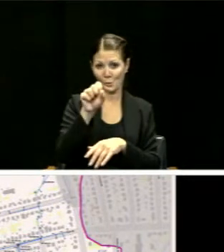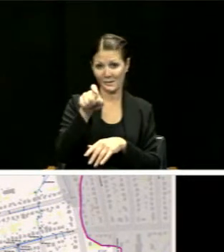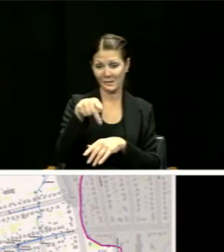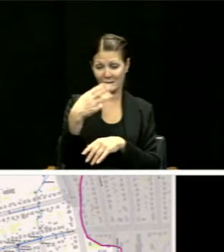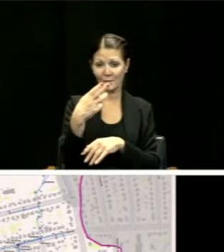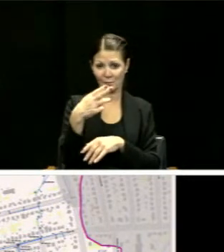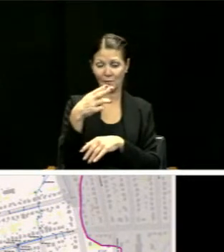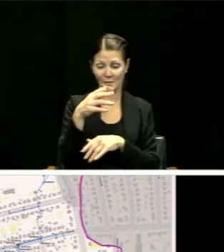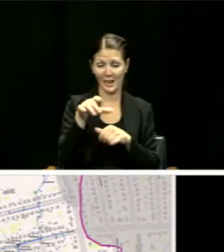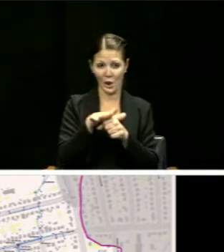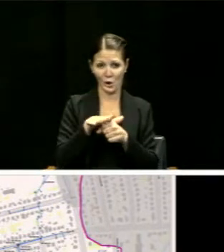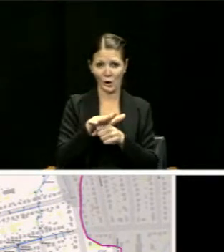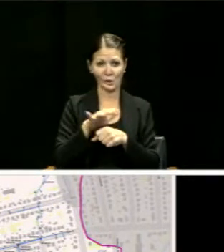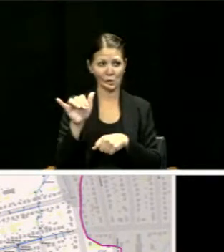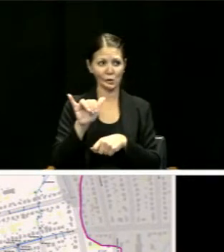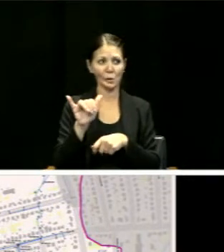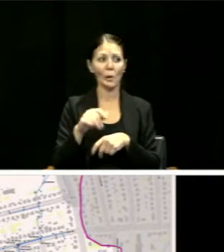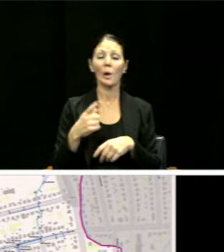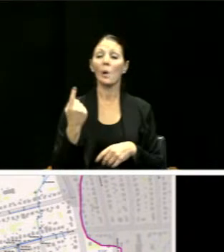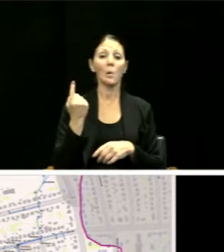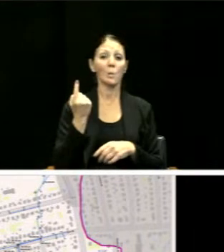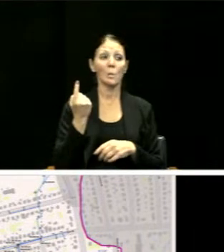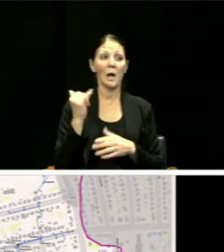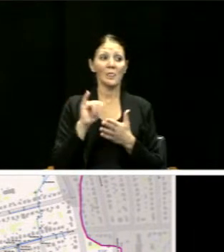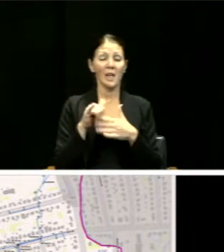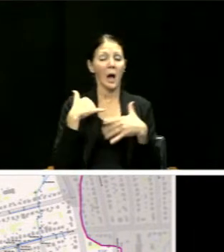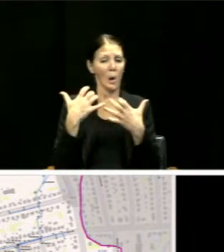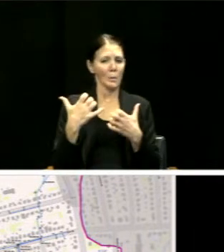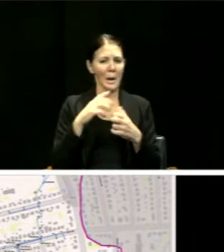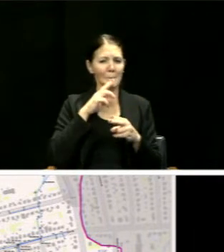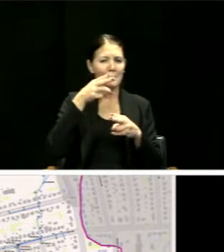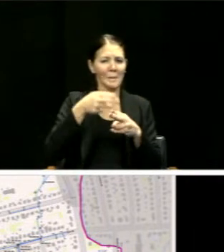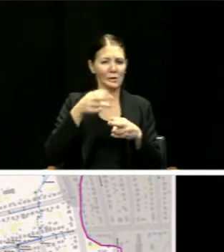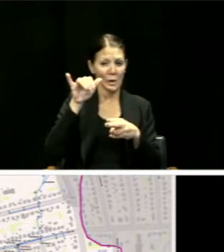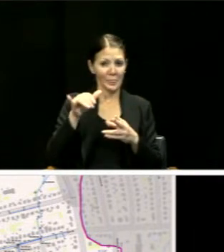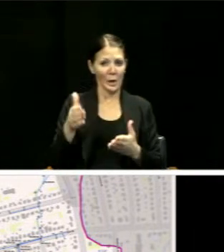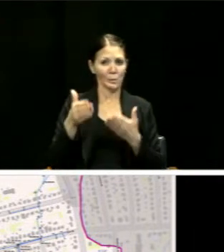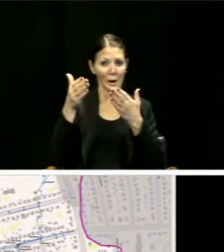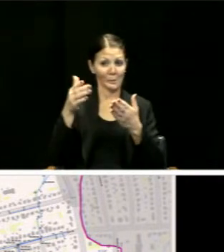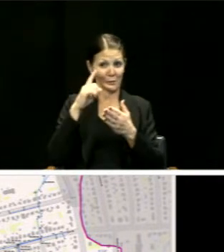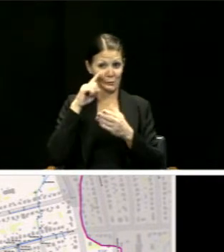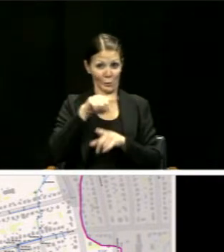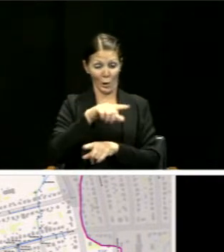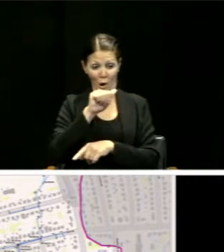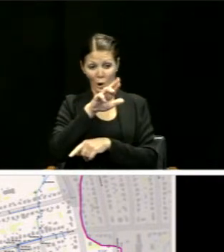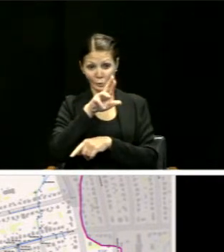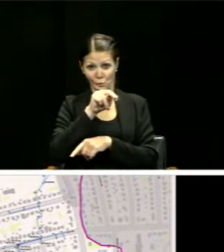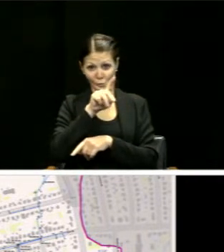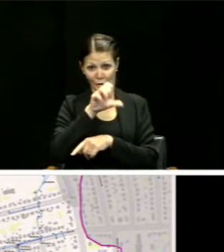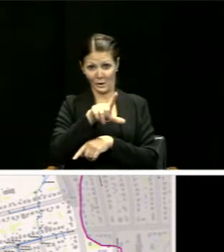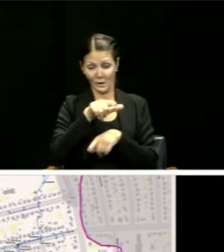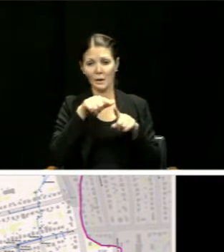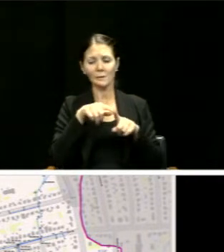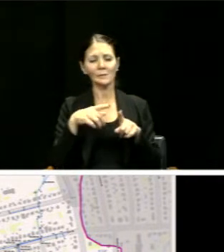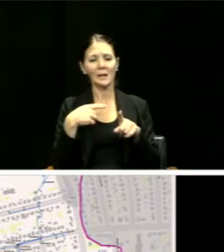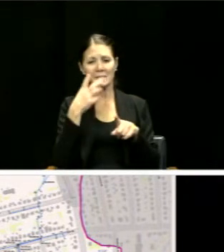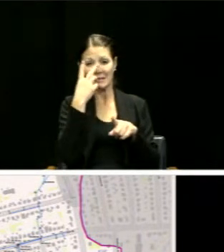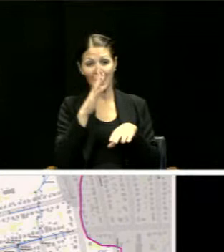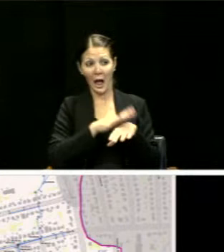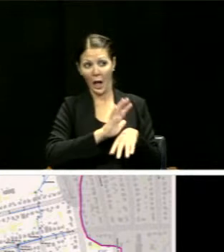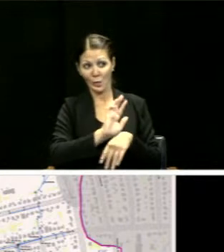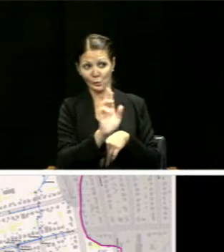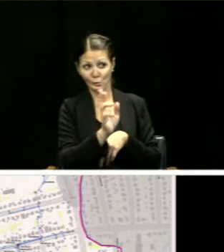area. The one thing I wanted to mention with this recommendation on Arundel Ave is there's an area to the